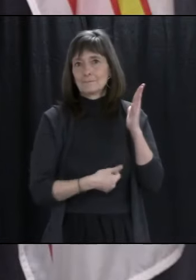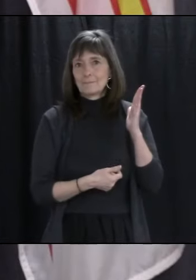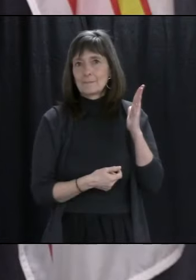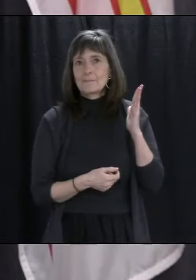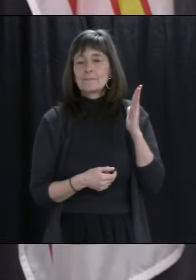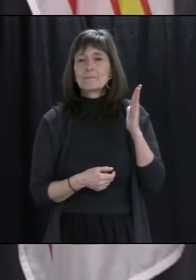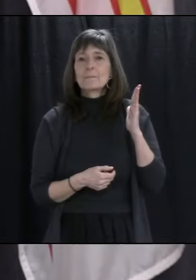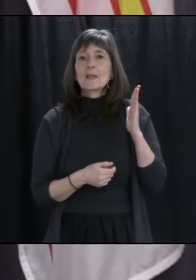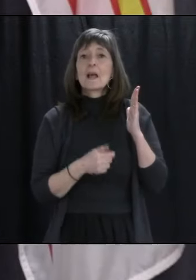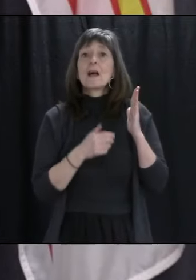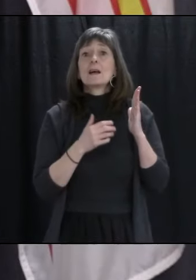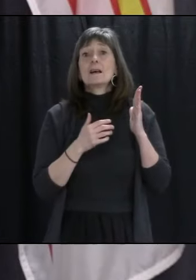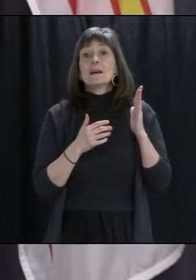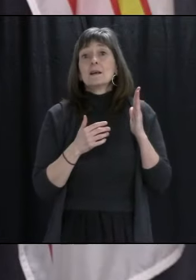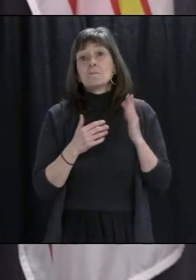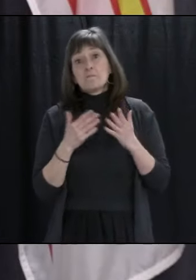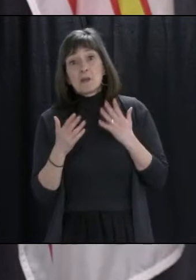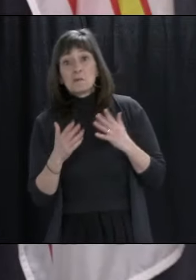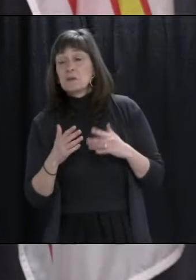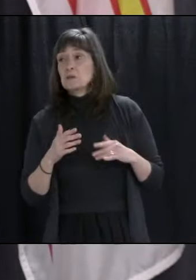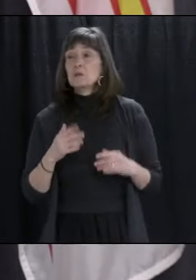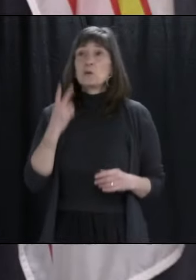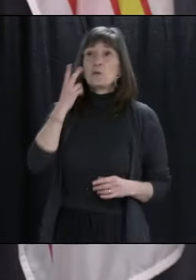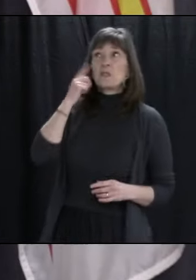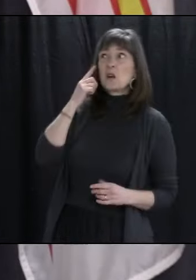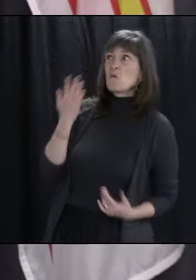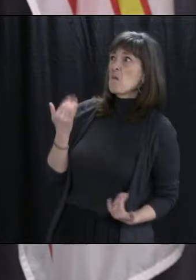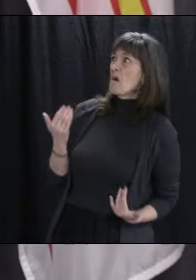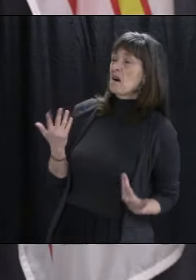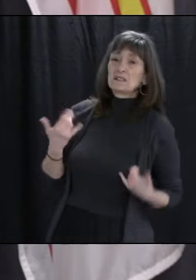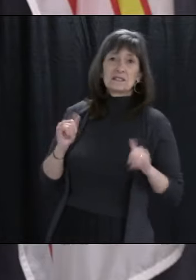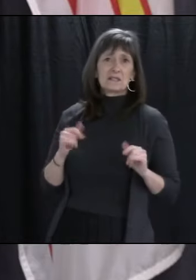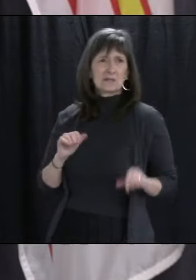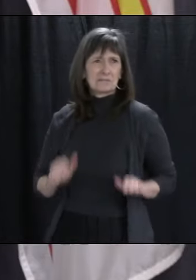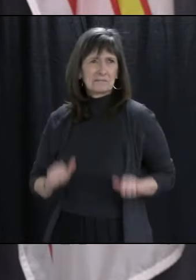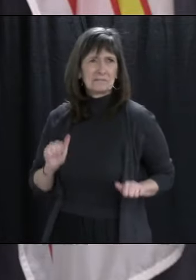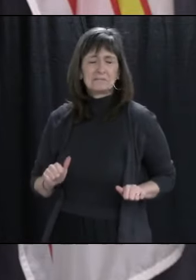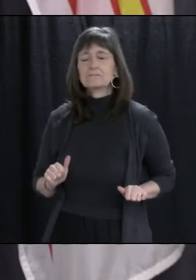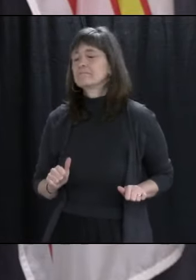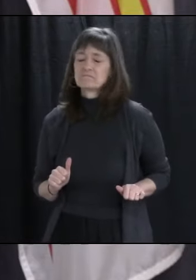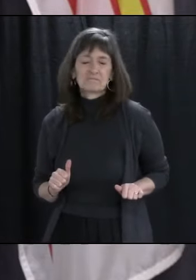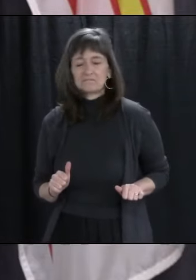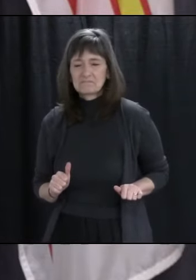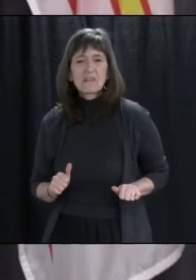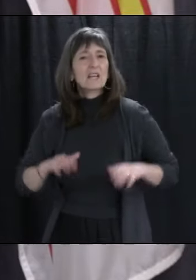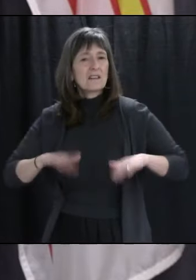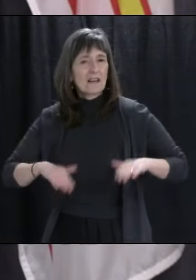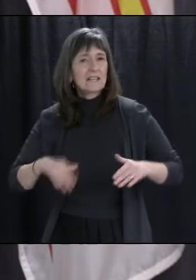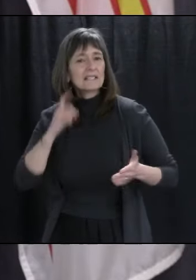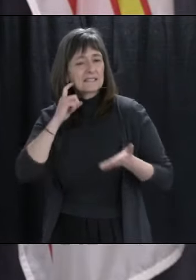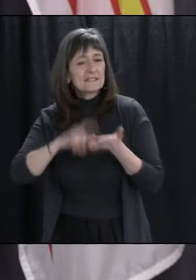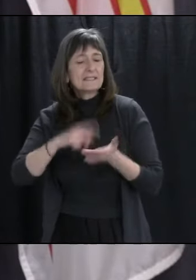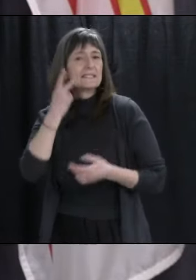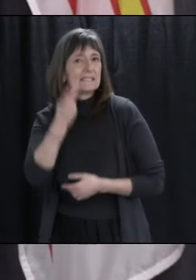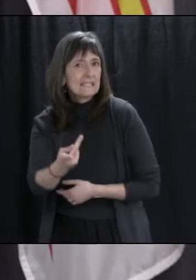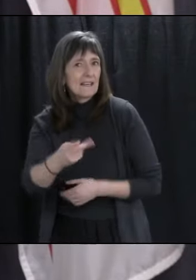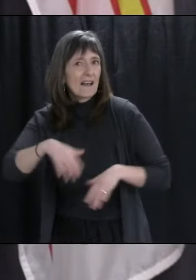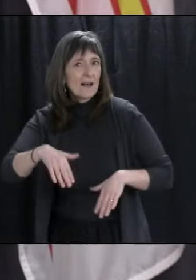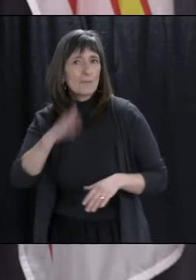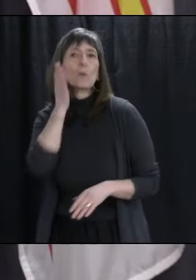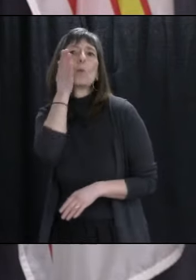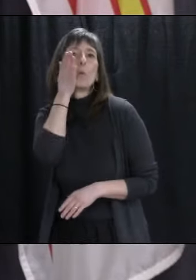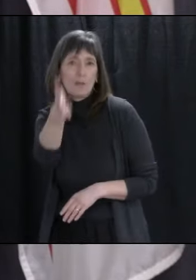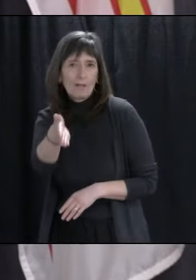While it may not be obvious yet, I am confident you are helping to flatten the curve. Our collective actions will